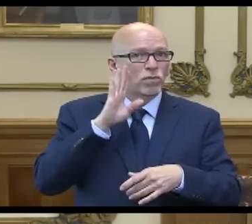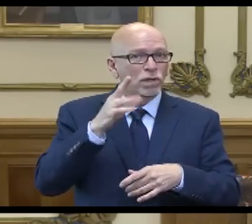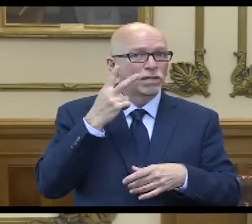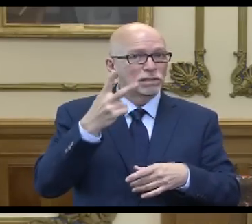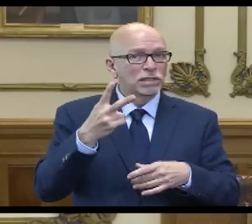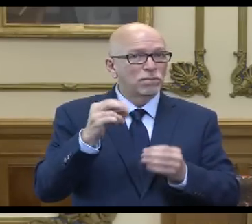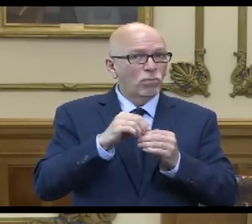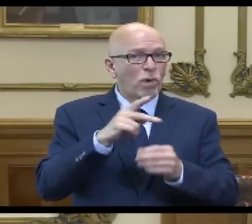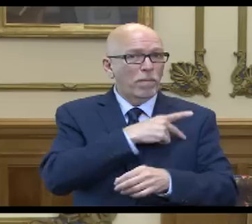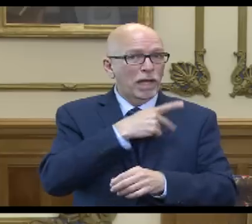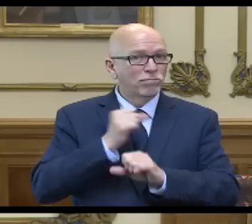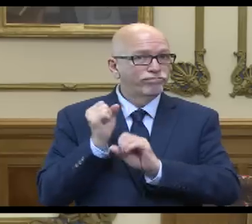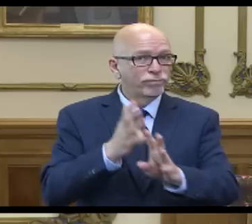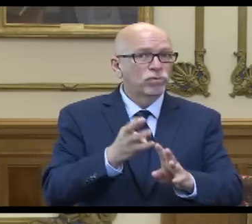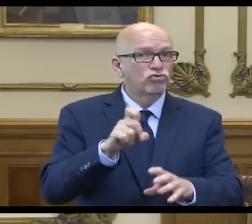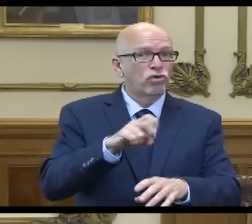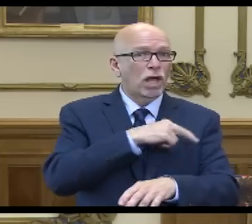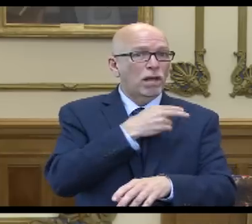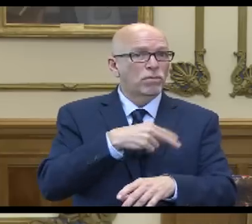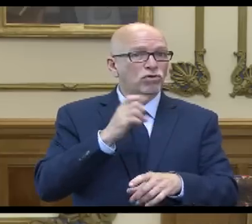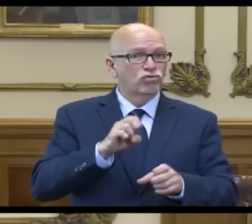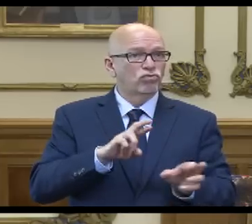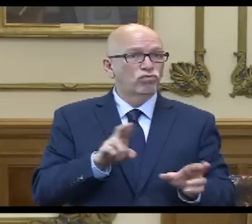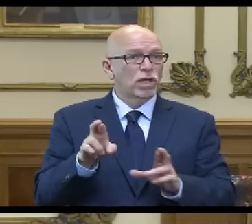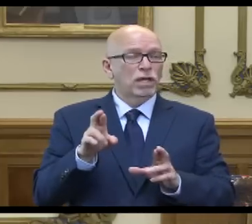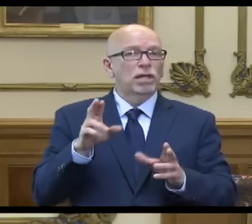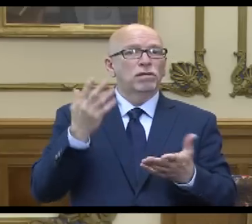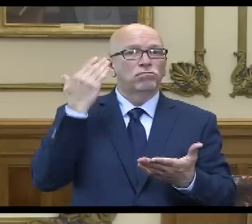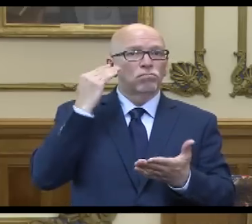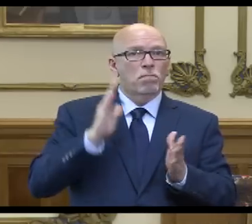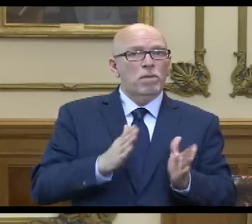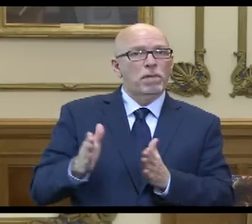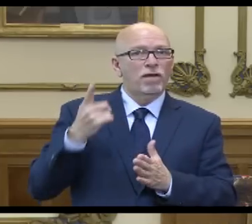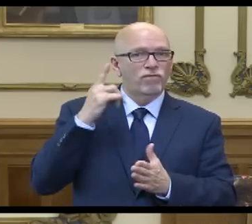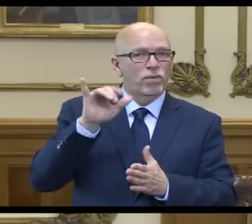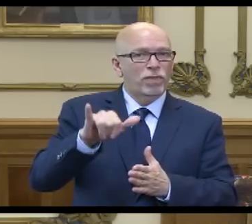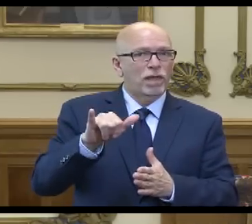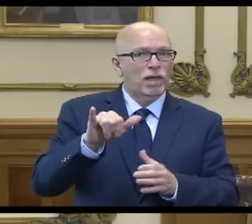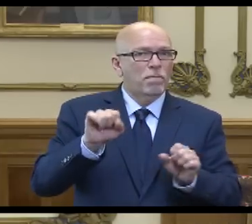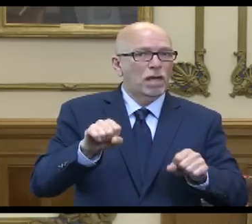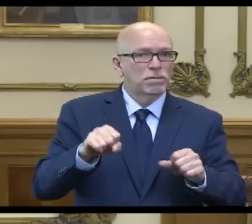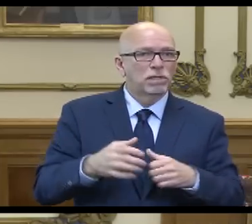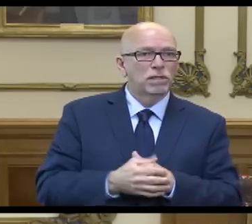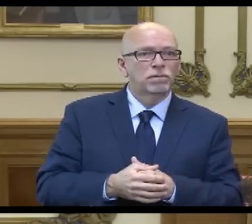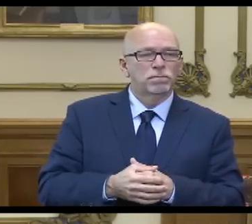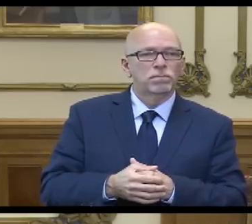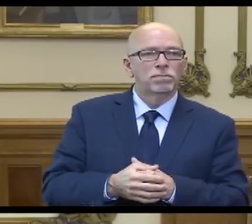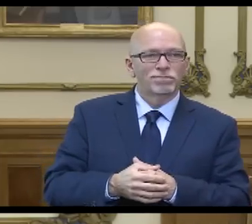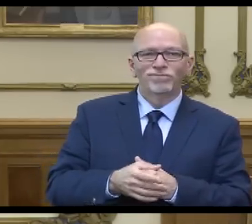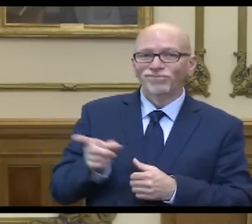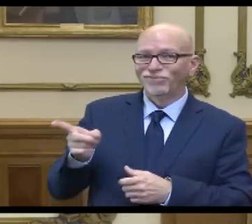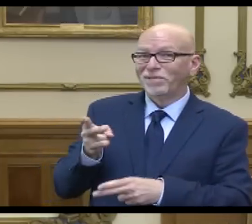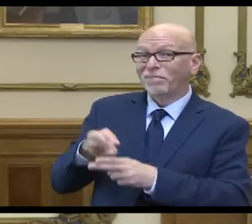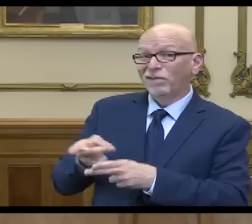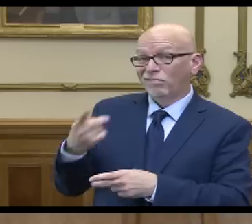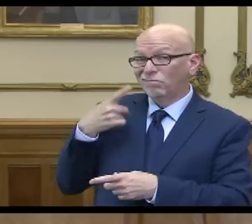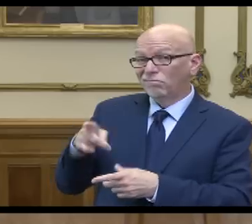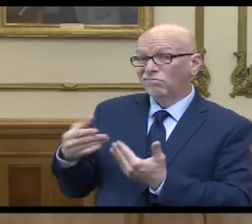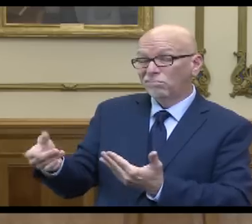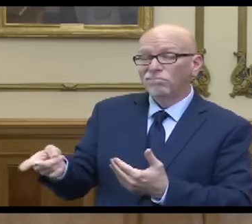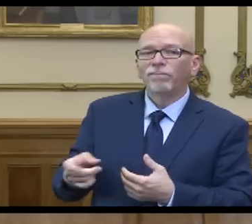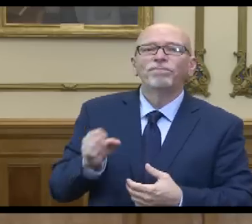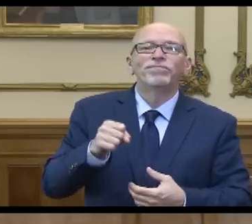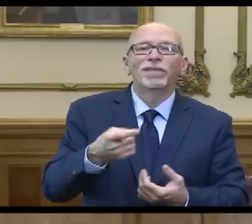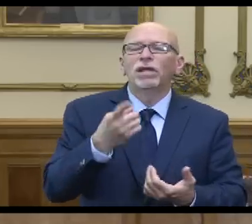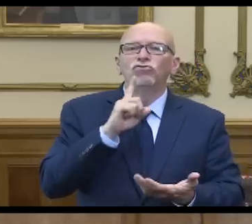of patients, and should hospitals be doing anything to prepare for that possibility? You alluded to that earlier. You want to? So